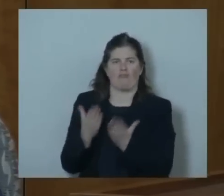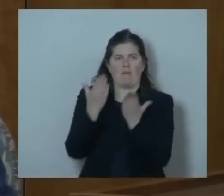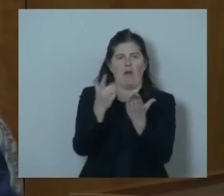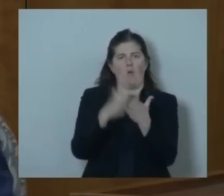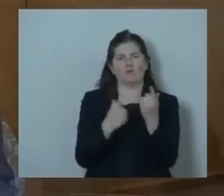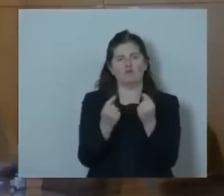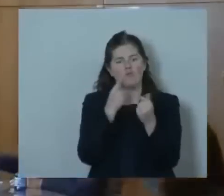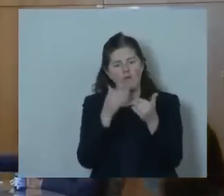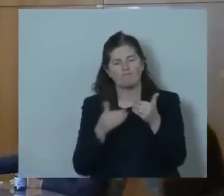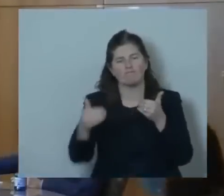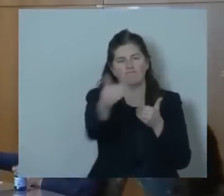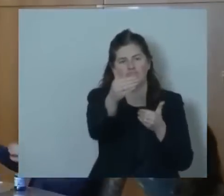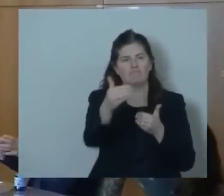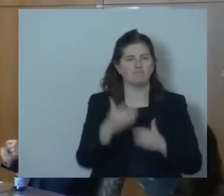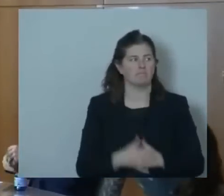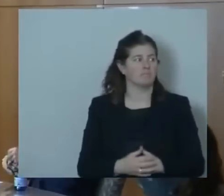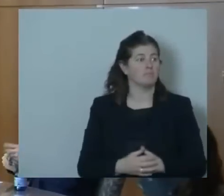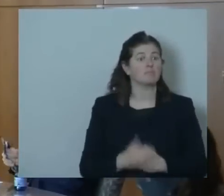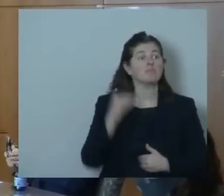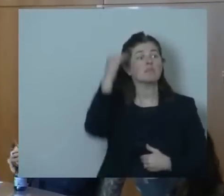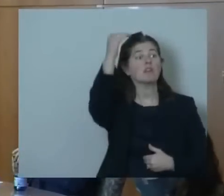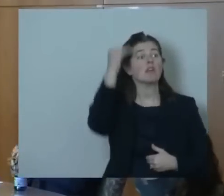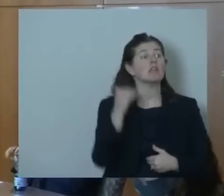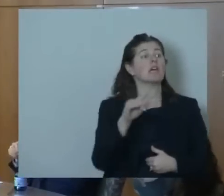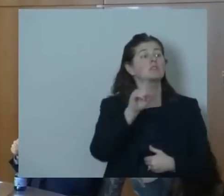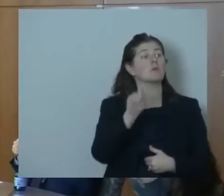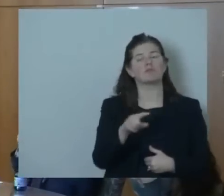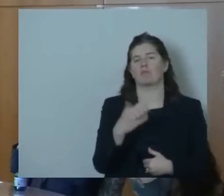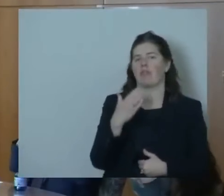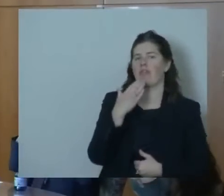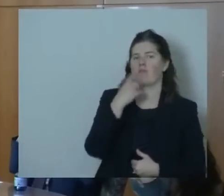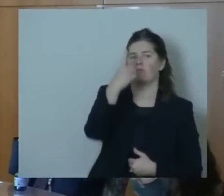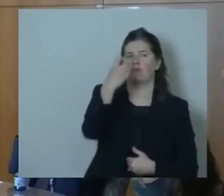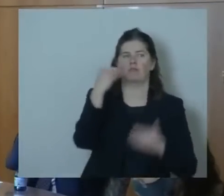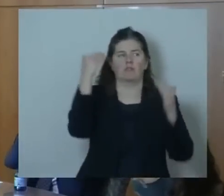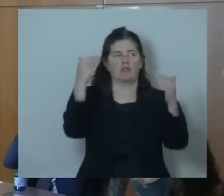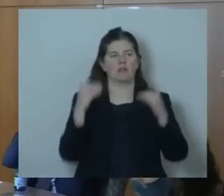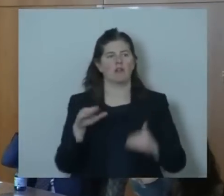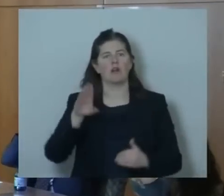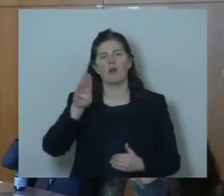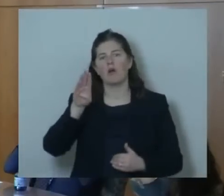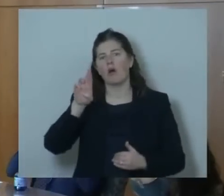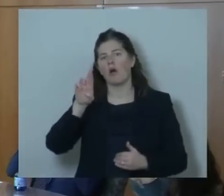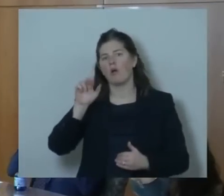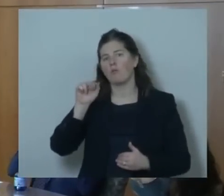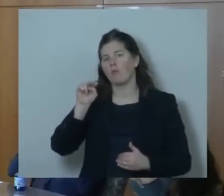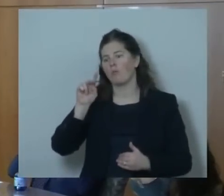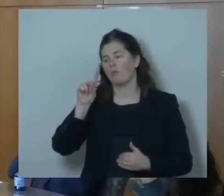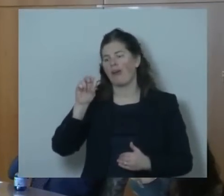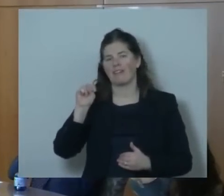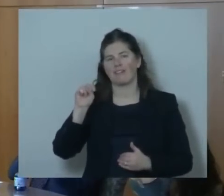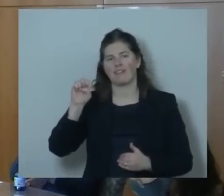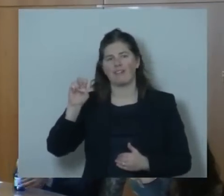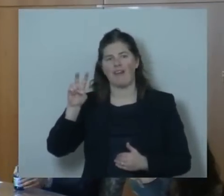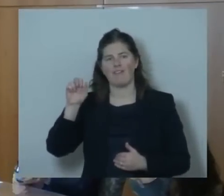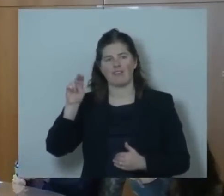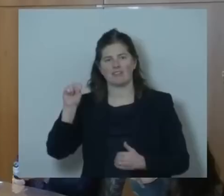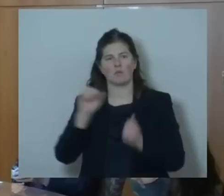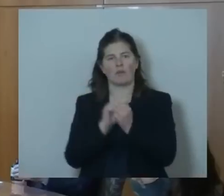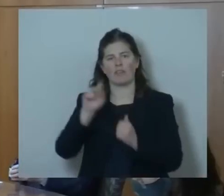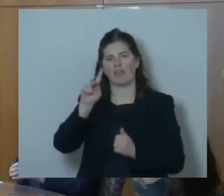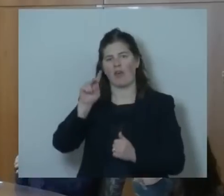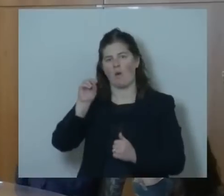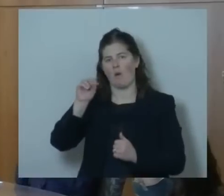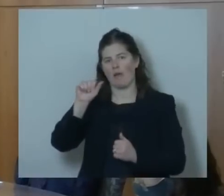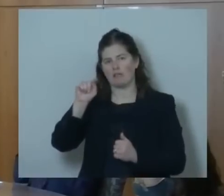strategy. Next question, Nora. Thank you, Governor. Next, we're going to go to Brandon Evans with KOET. Brandon, you are unmuted. Go